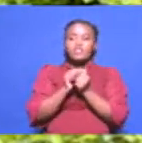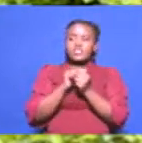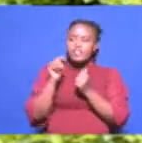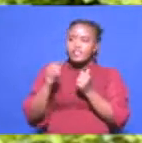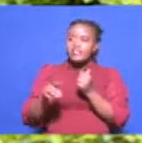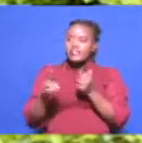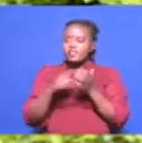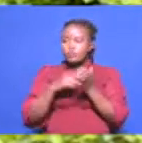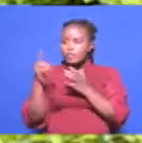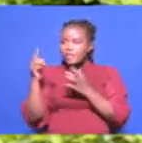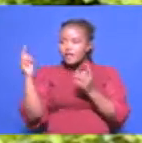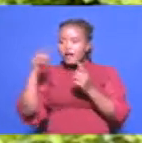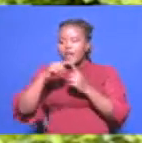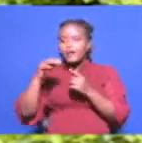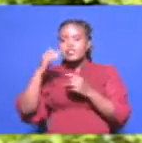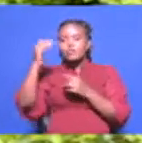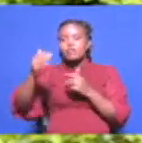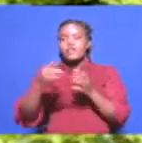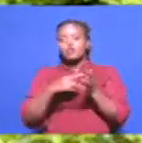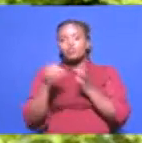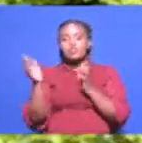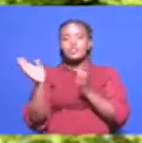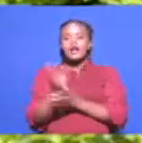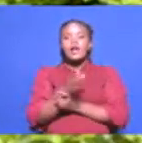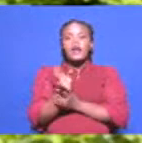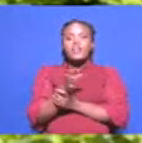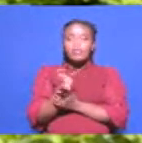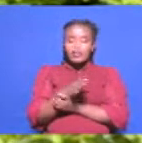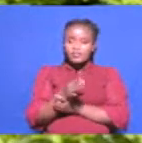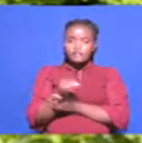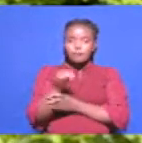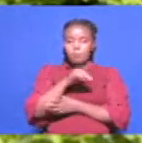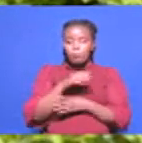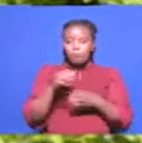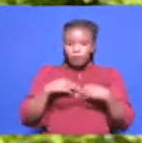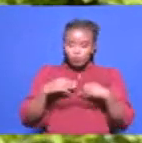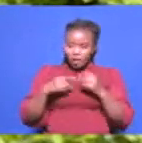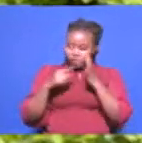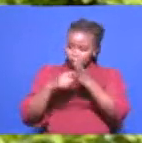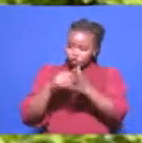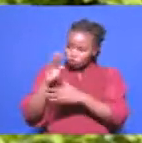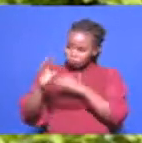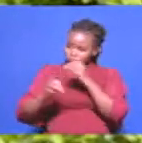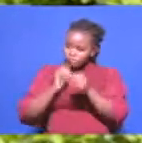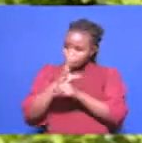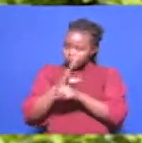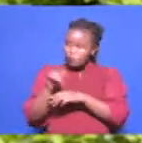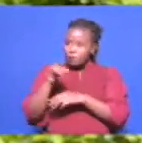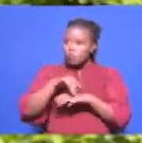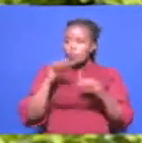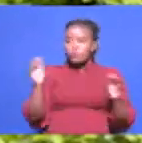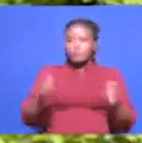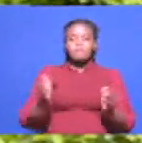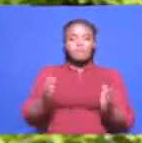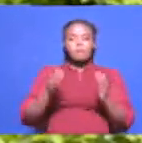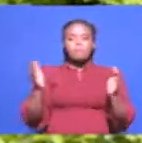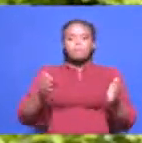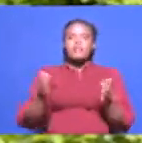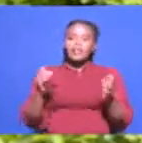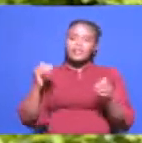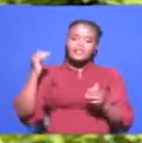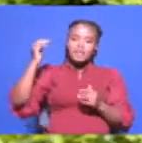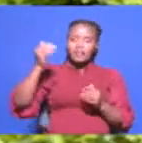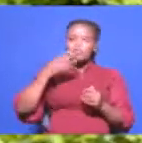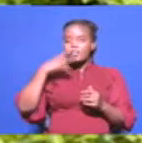Thursday, we will have a cinema run in Prestige Cinemas. So we encourage adults to take their children to watch this